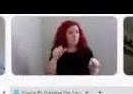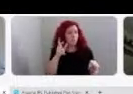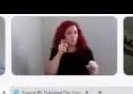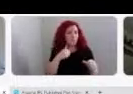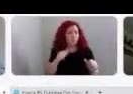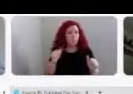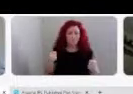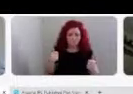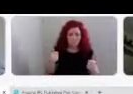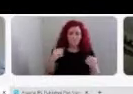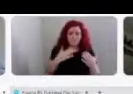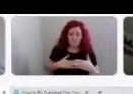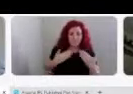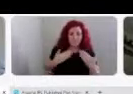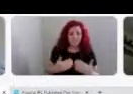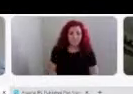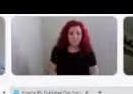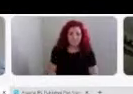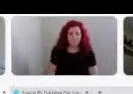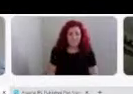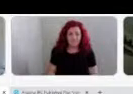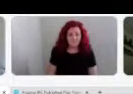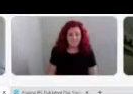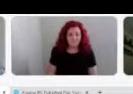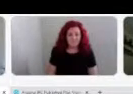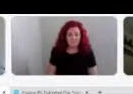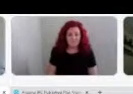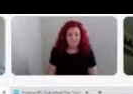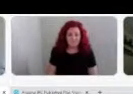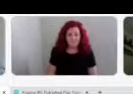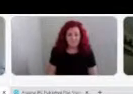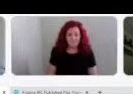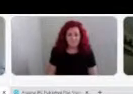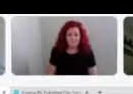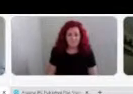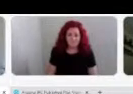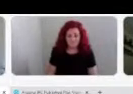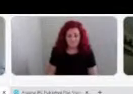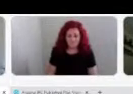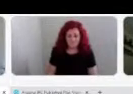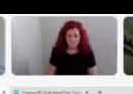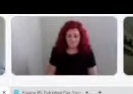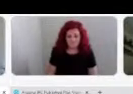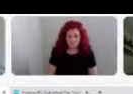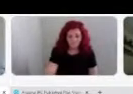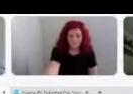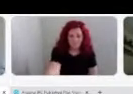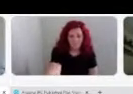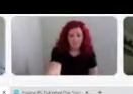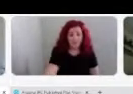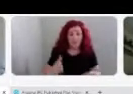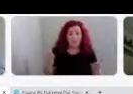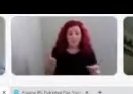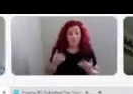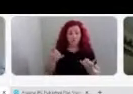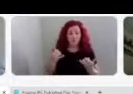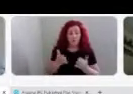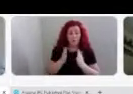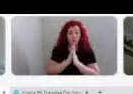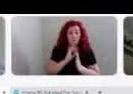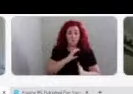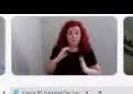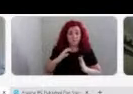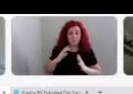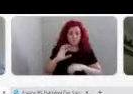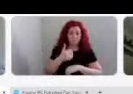me yes please proceed i'm here today to ask the commission to create competitive legislative